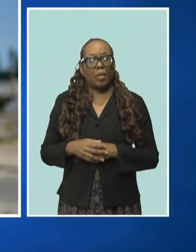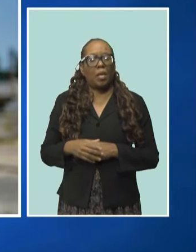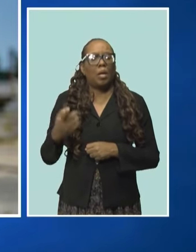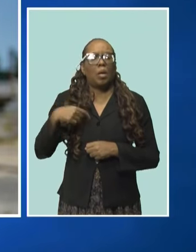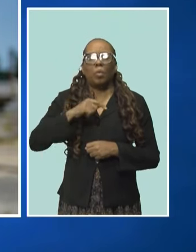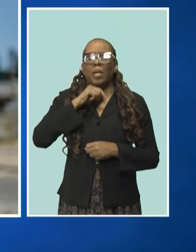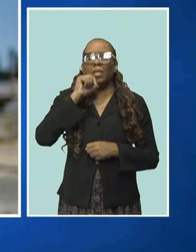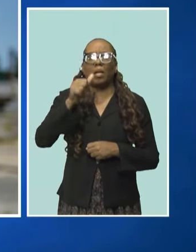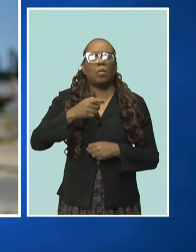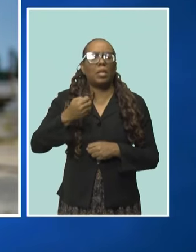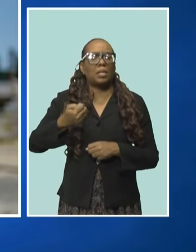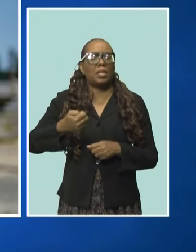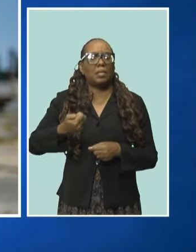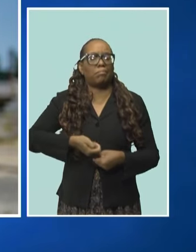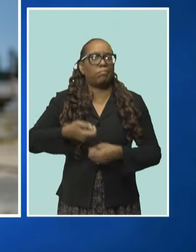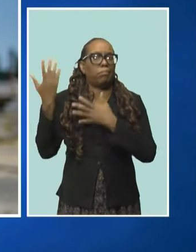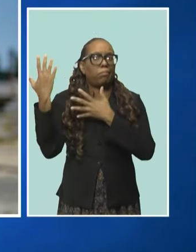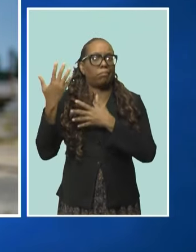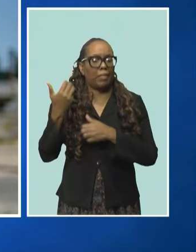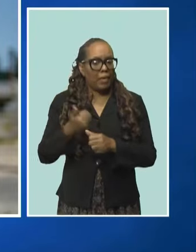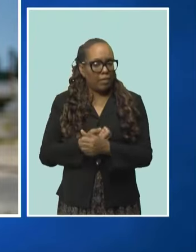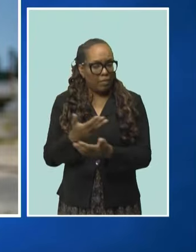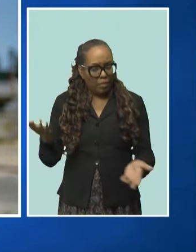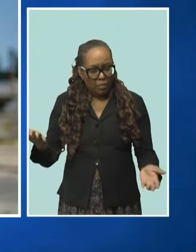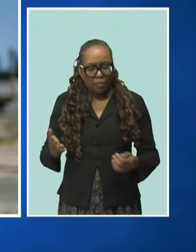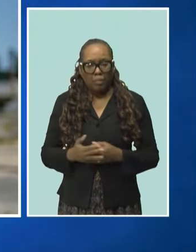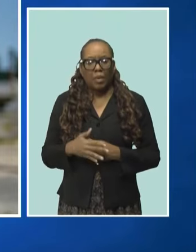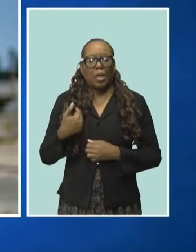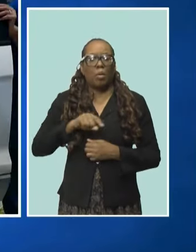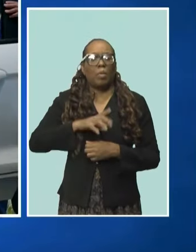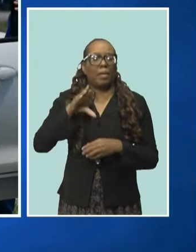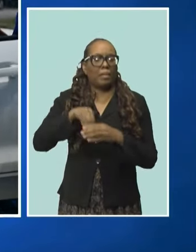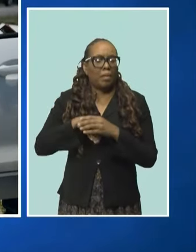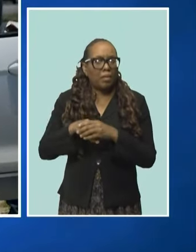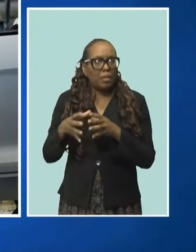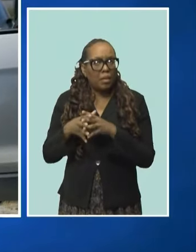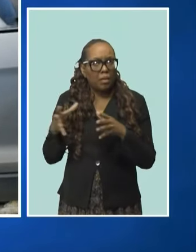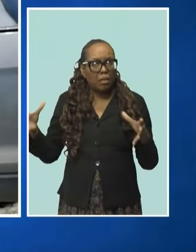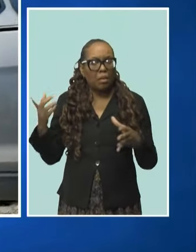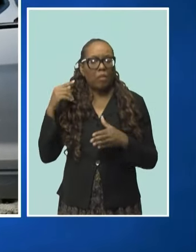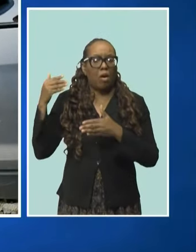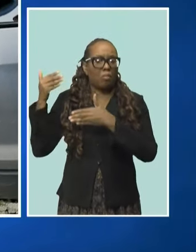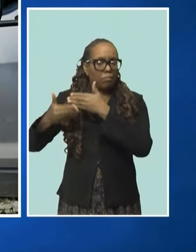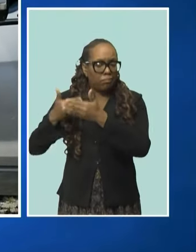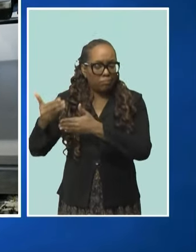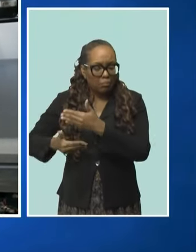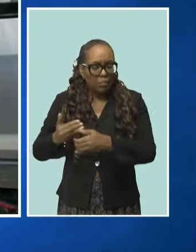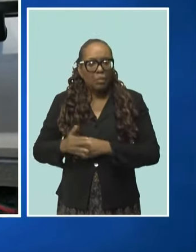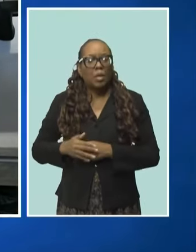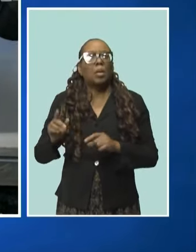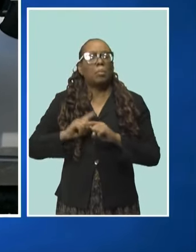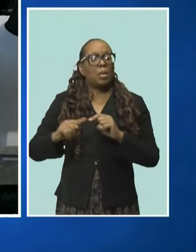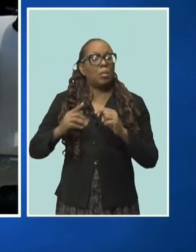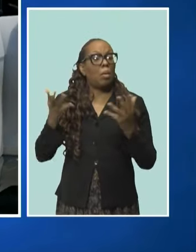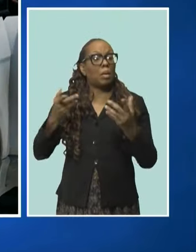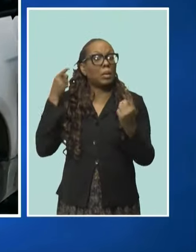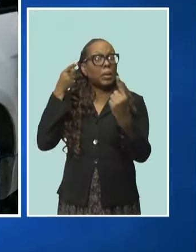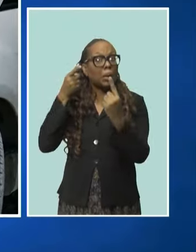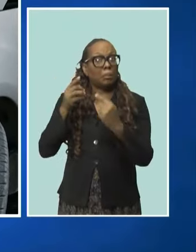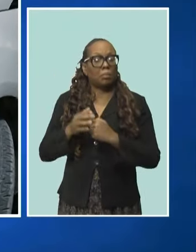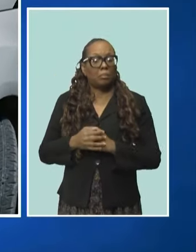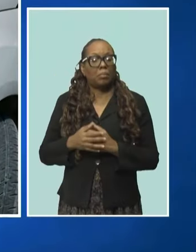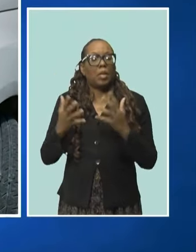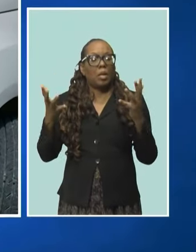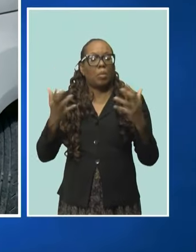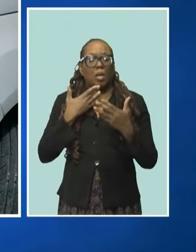these physical assets which have been built up and invested in over many decades. According to the company, the aim is to provide an expensive